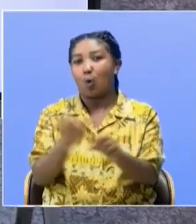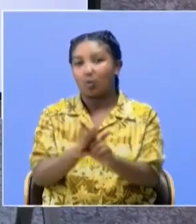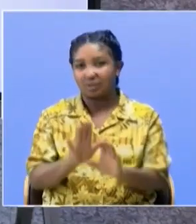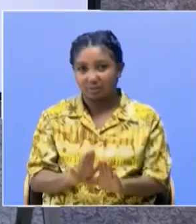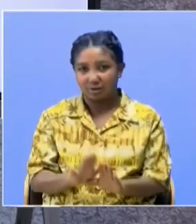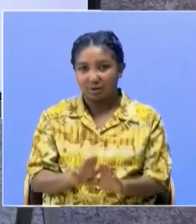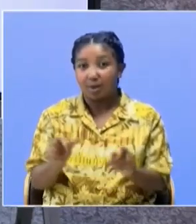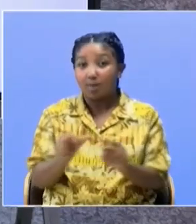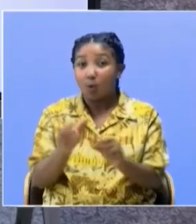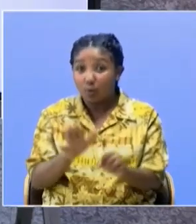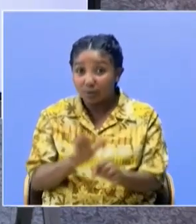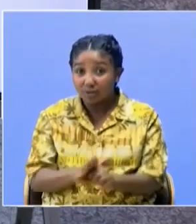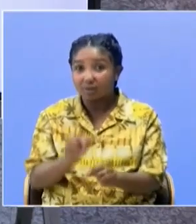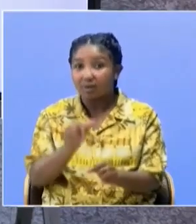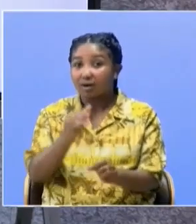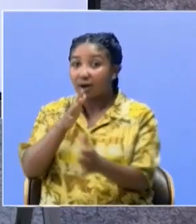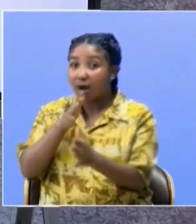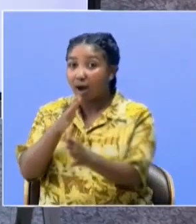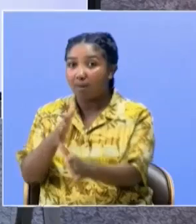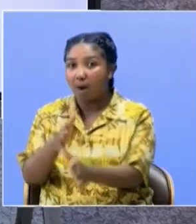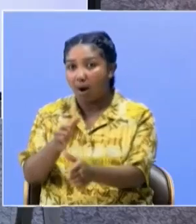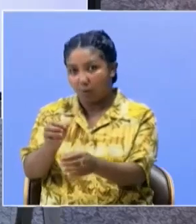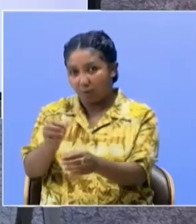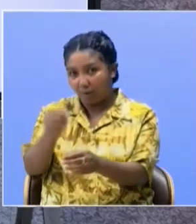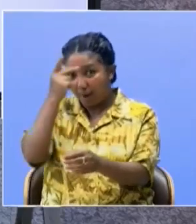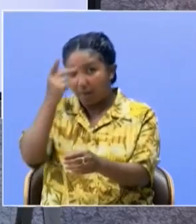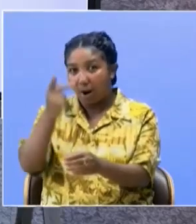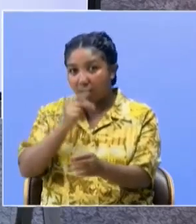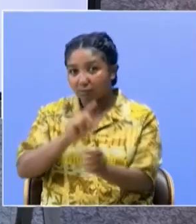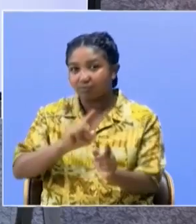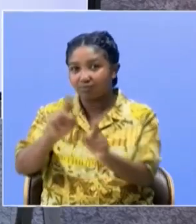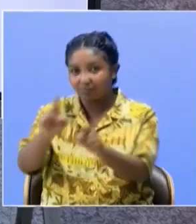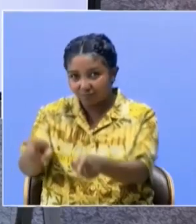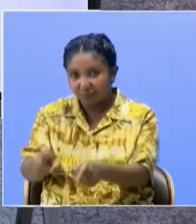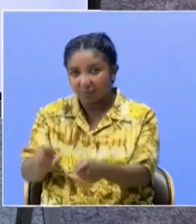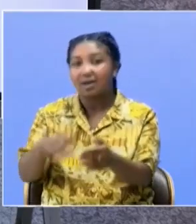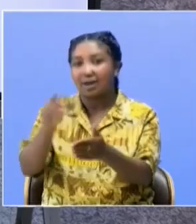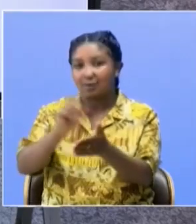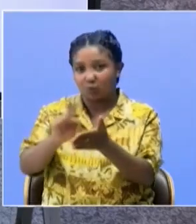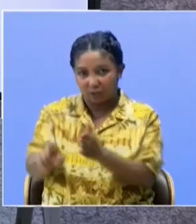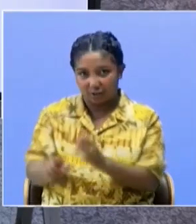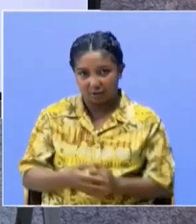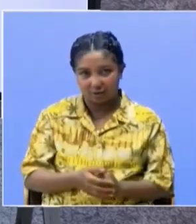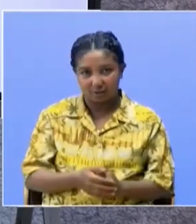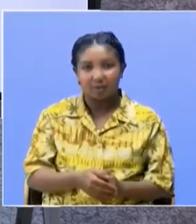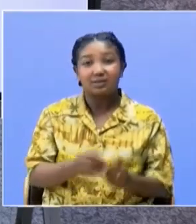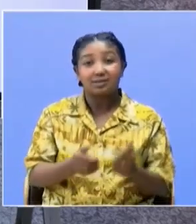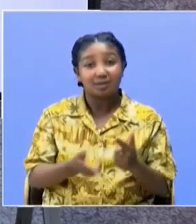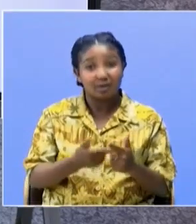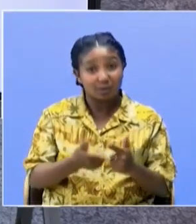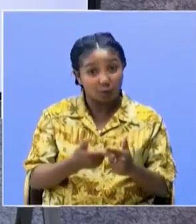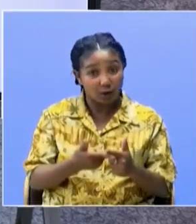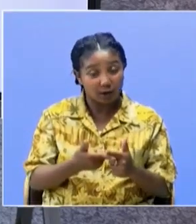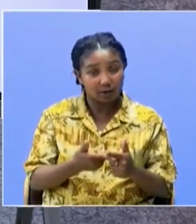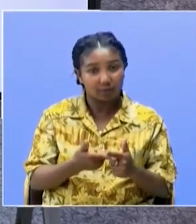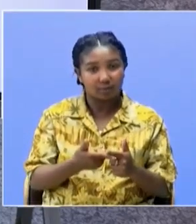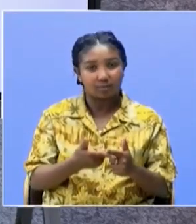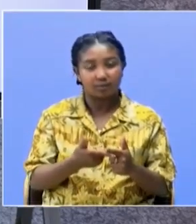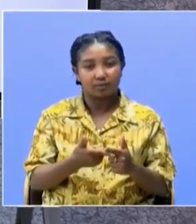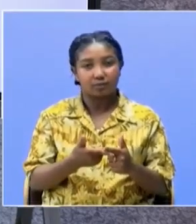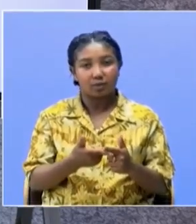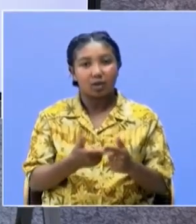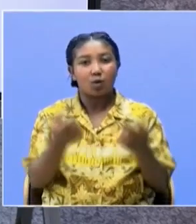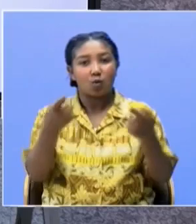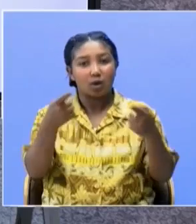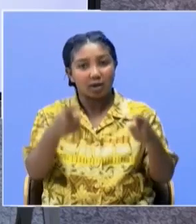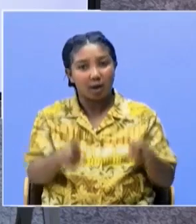You are promising to your grandma or your parents to go to your grandmother next week, right? And the second one is when